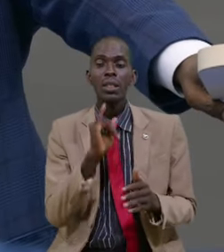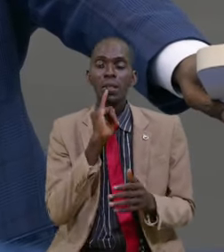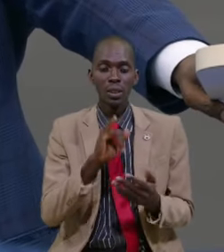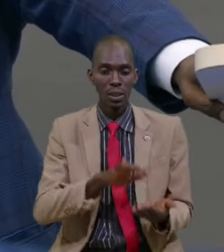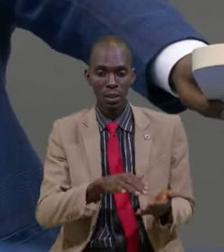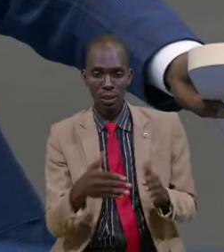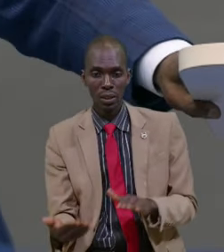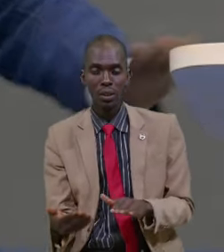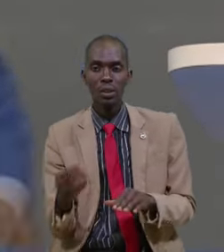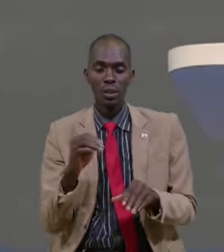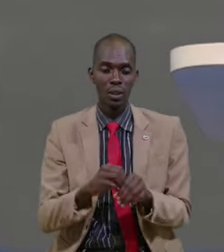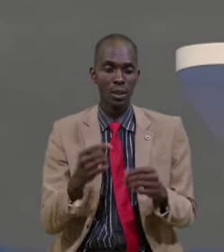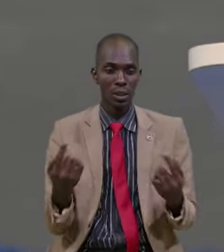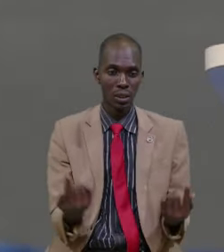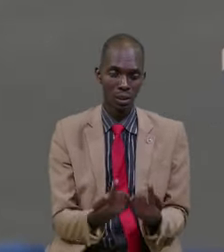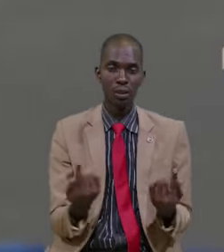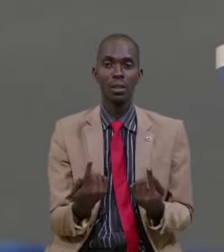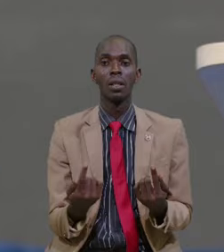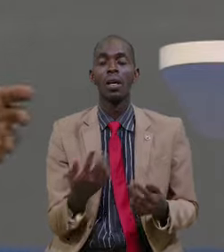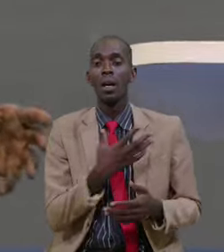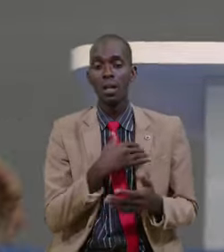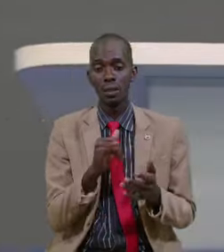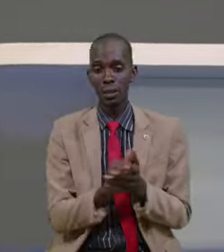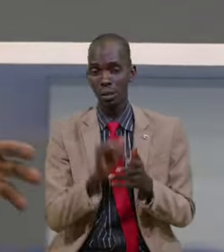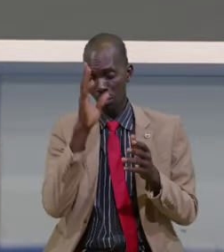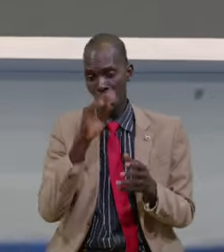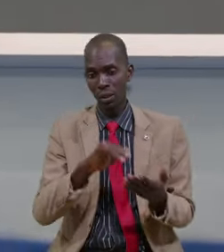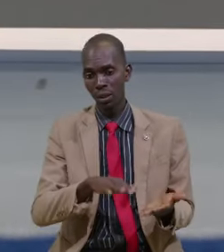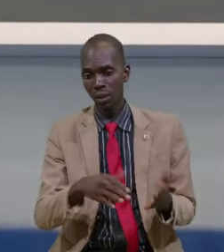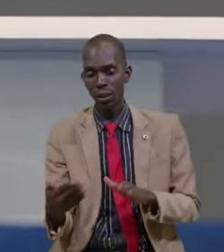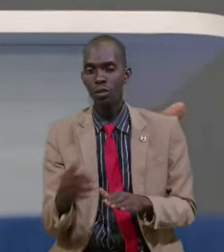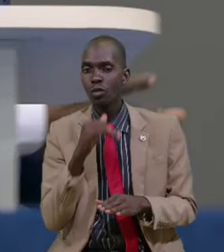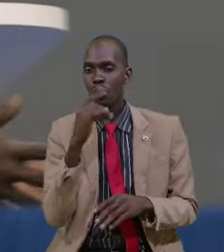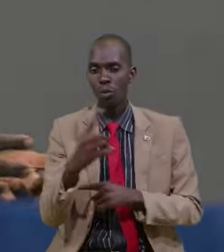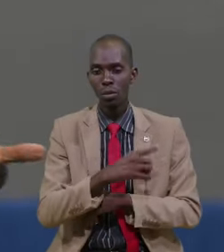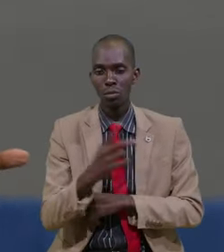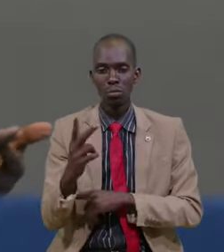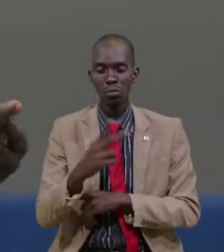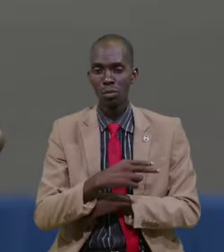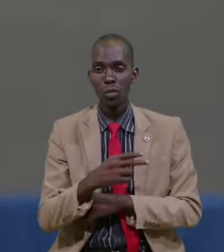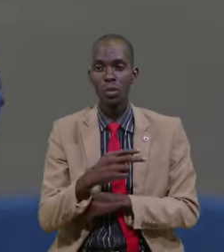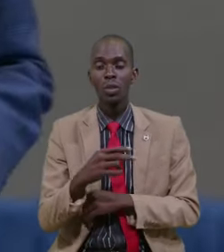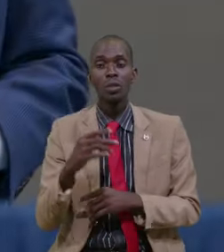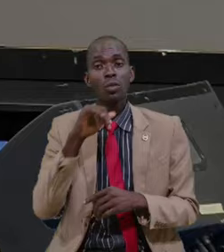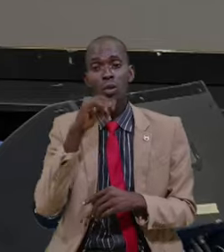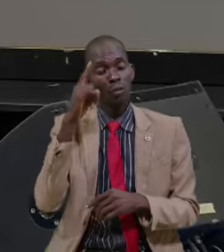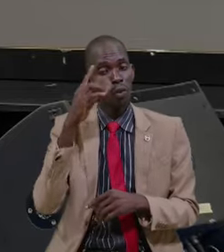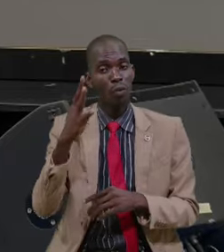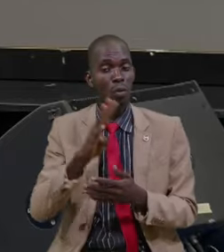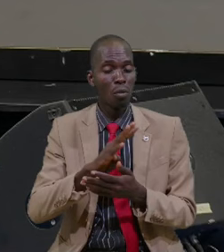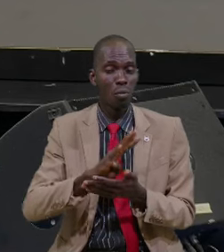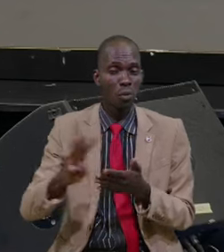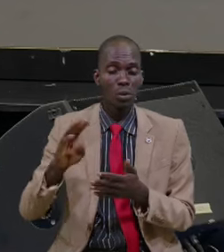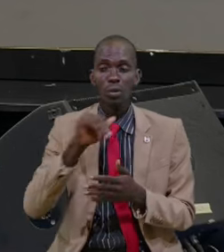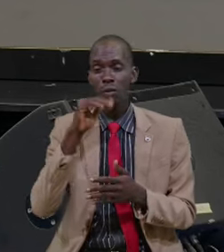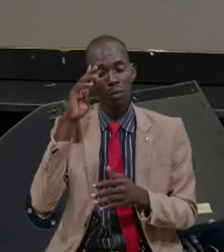and transgression, and he's been dead now not only 4 days or 4 weeks or 4 months or 4 years, in the